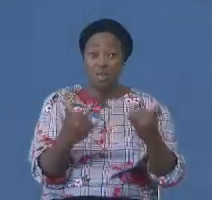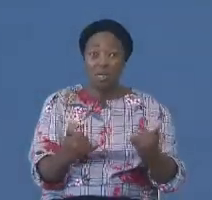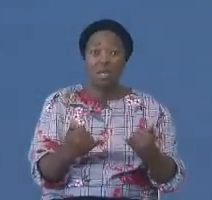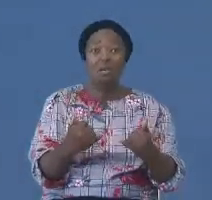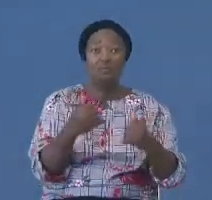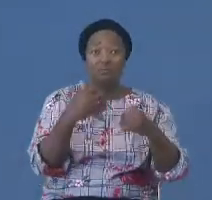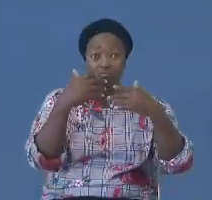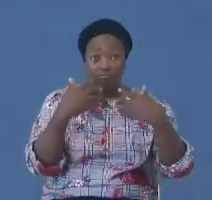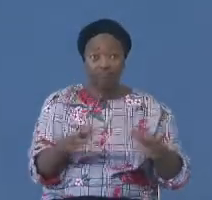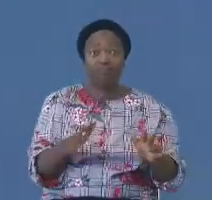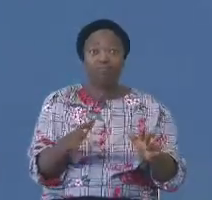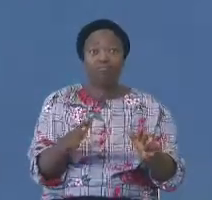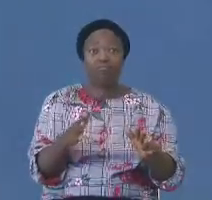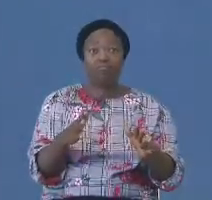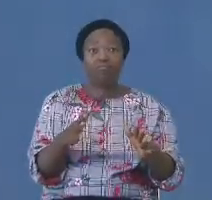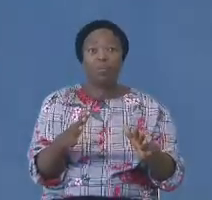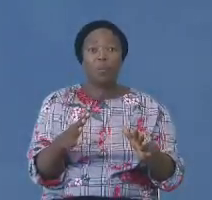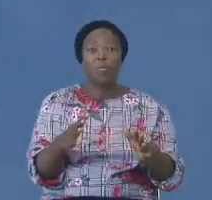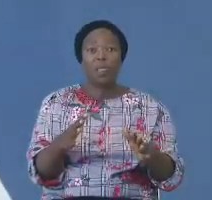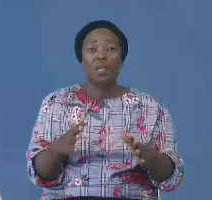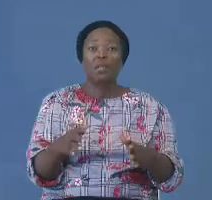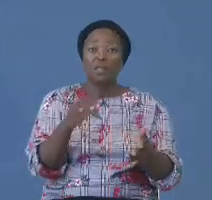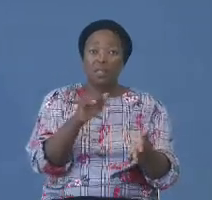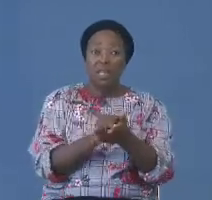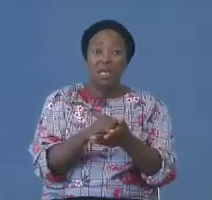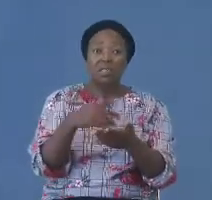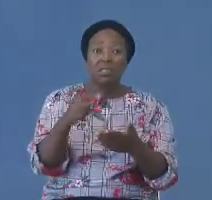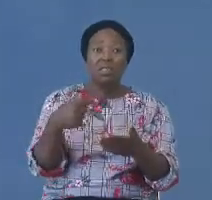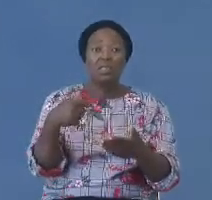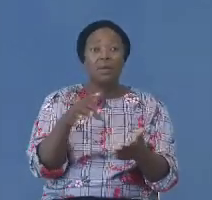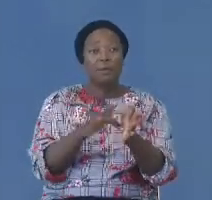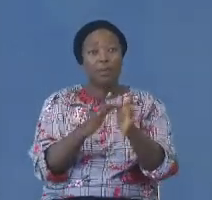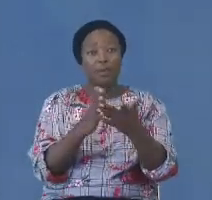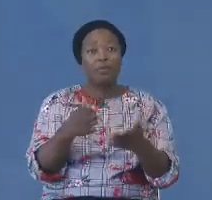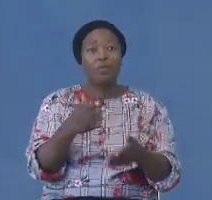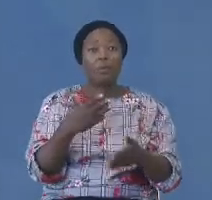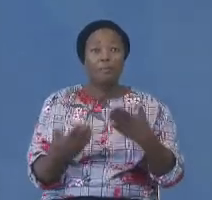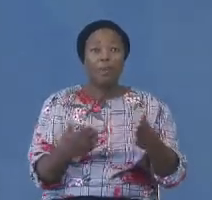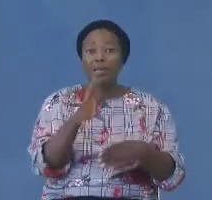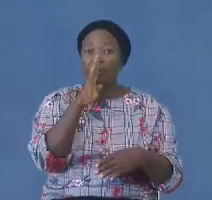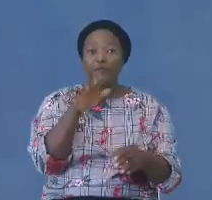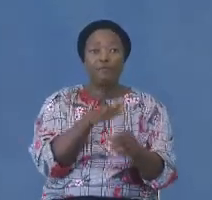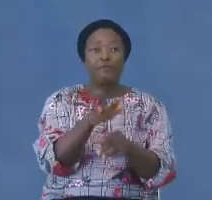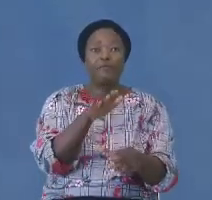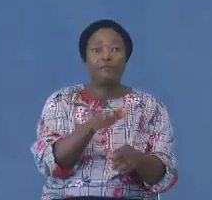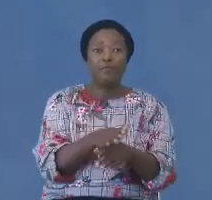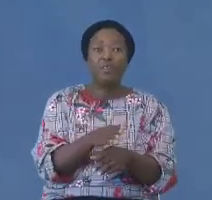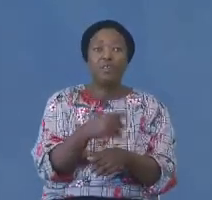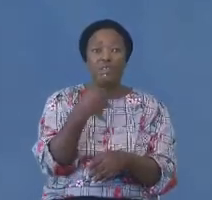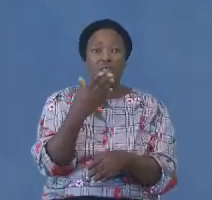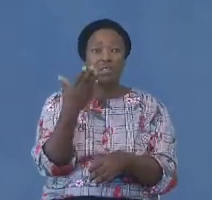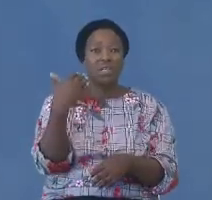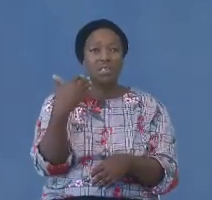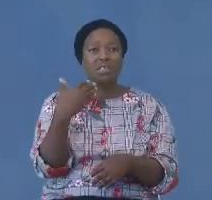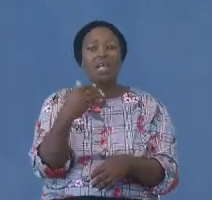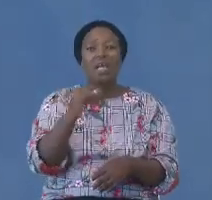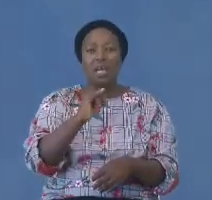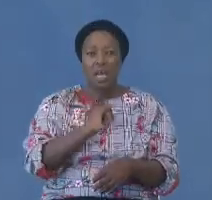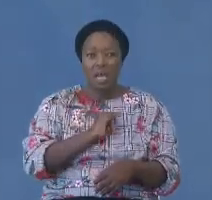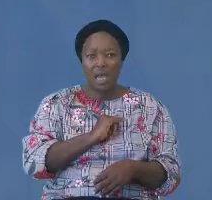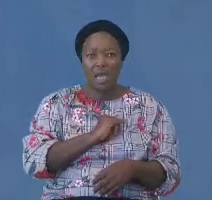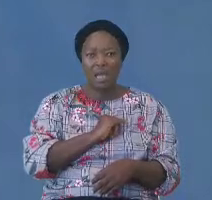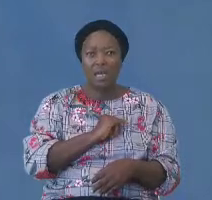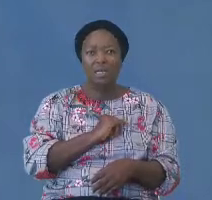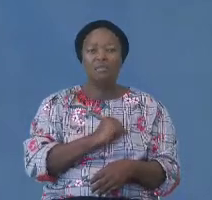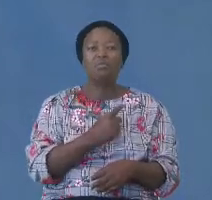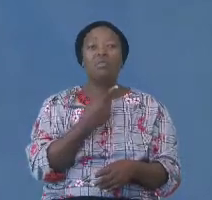knowing that all things were now accomplished that the scripture may be